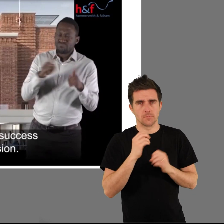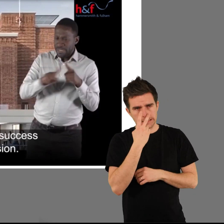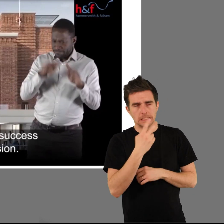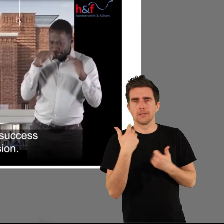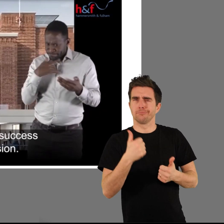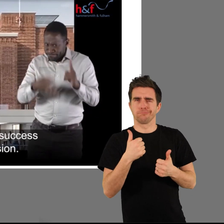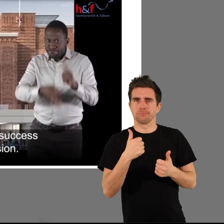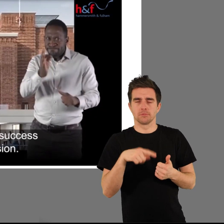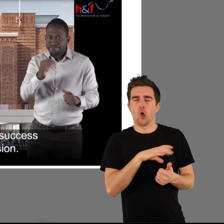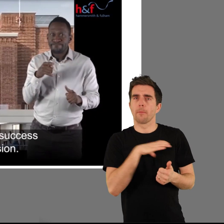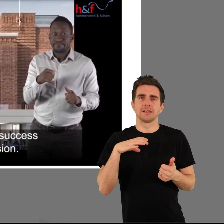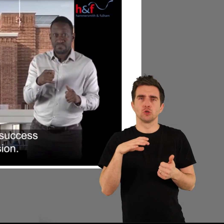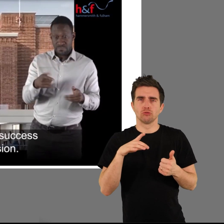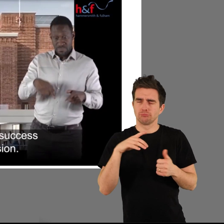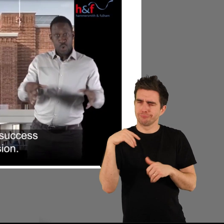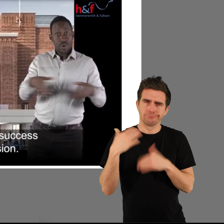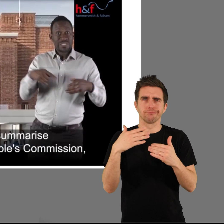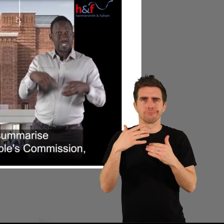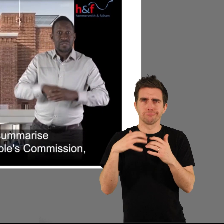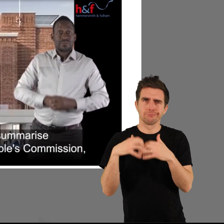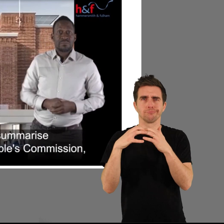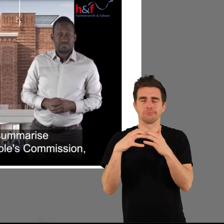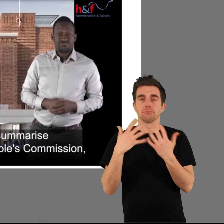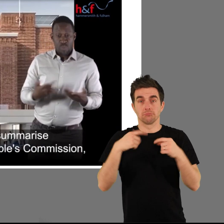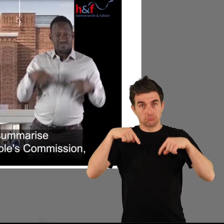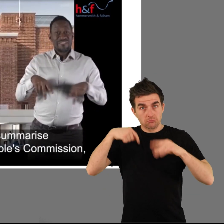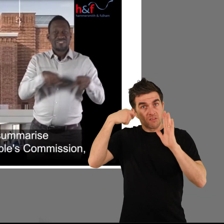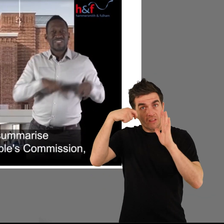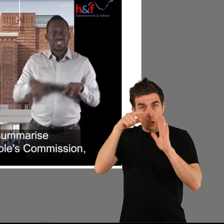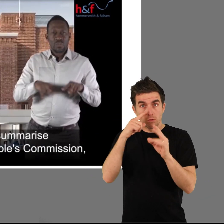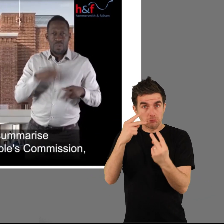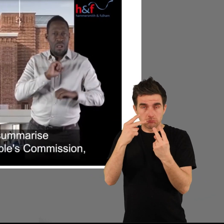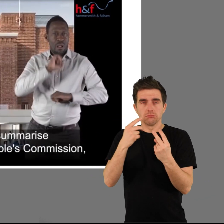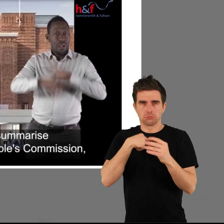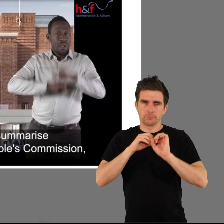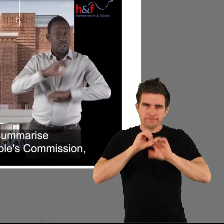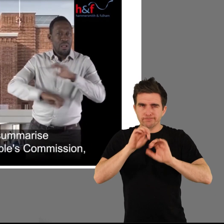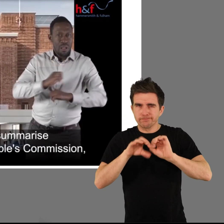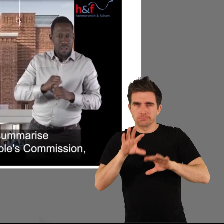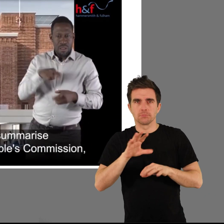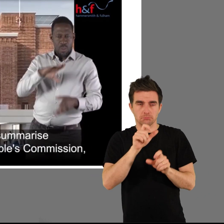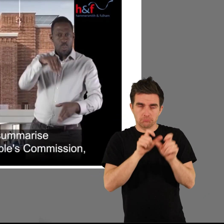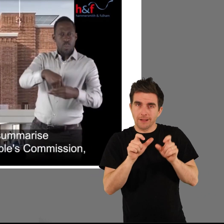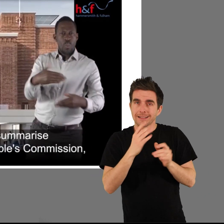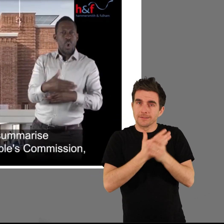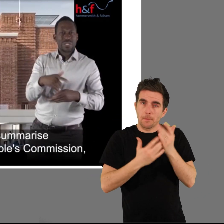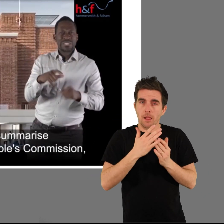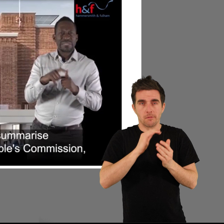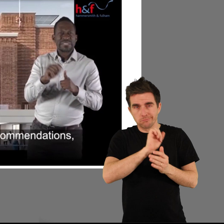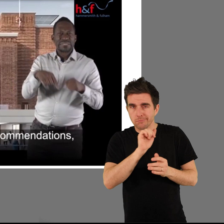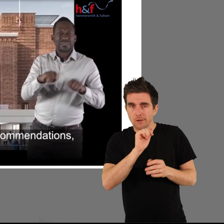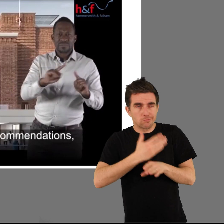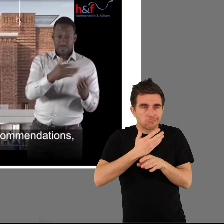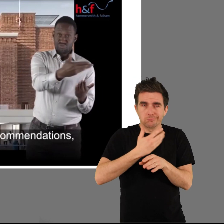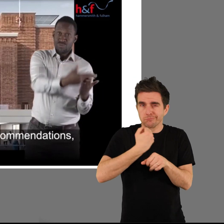to the success of the Commission. In this video, we will summarise the work of the Disabled People's Commission,